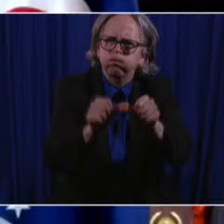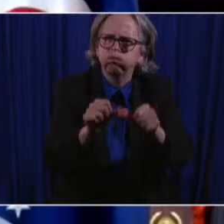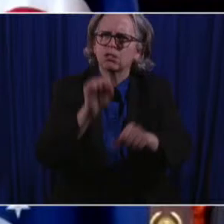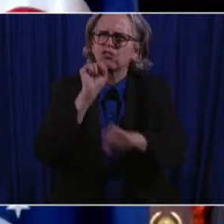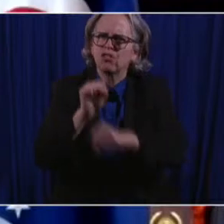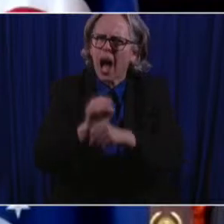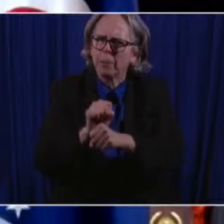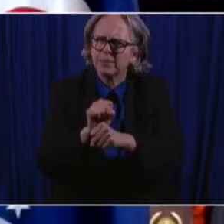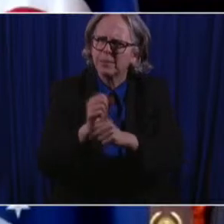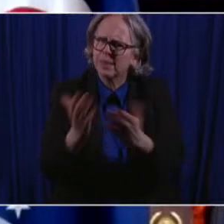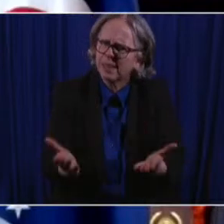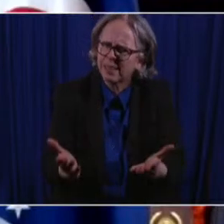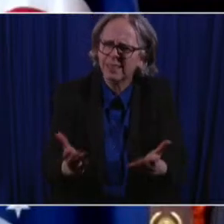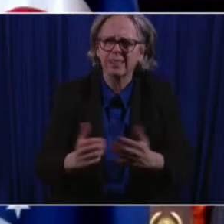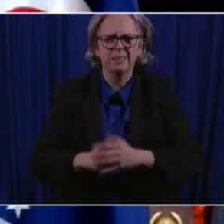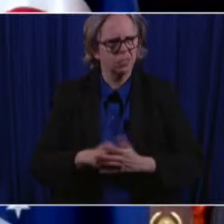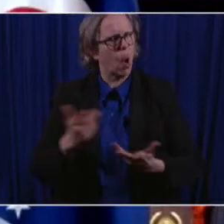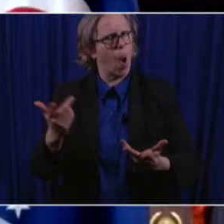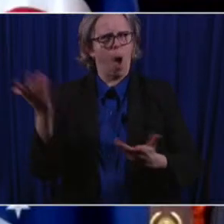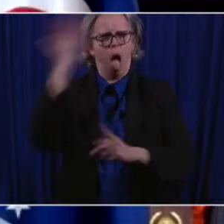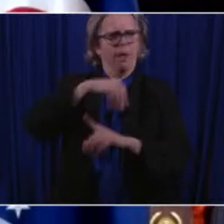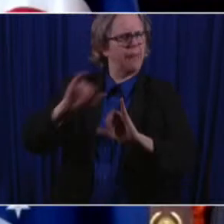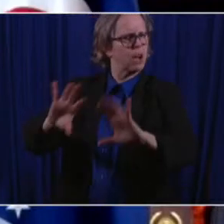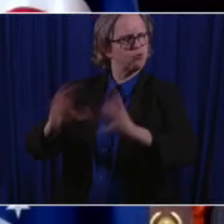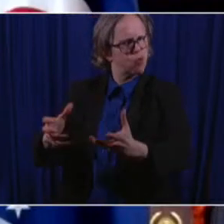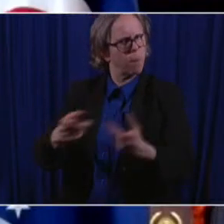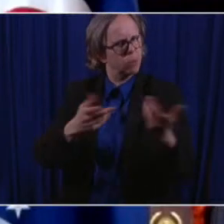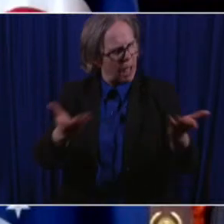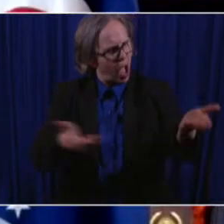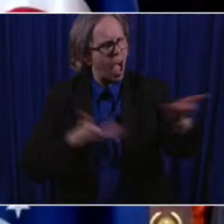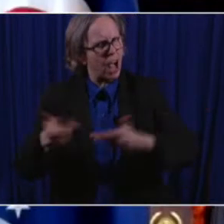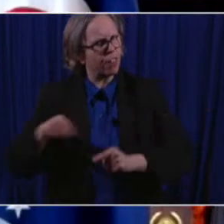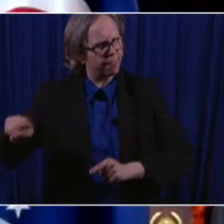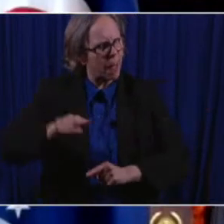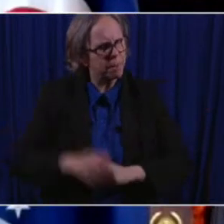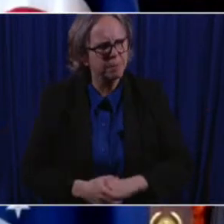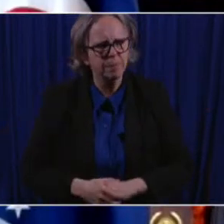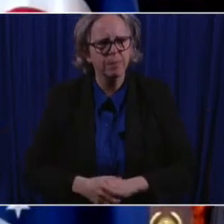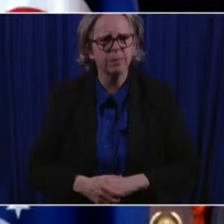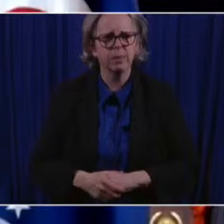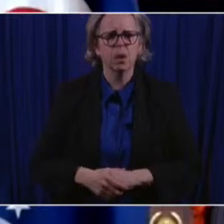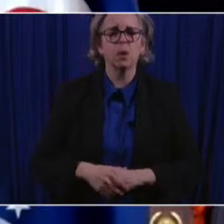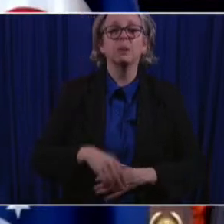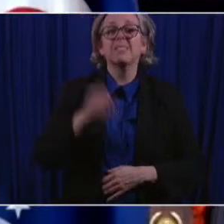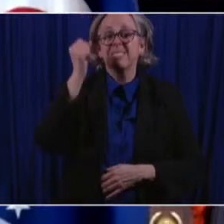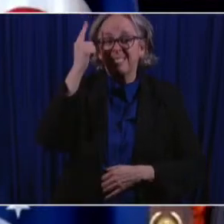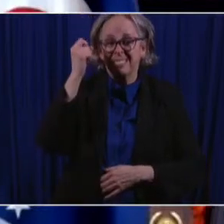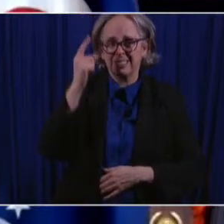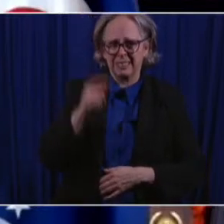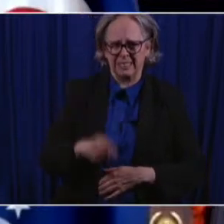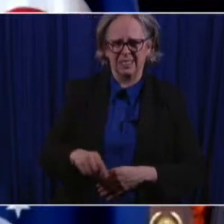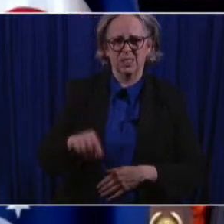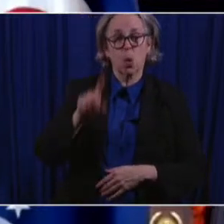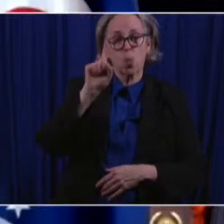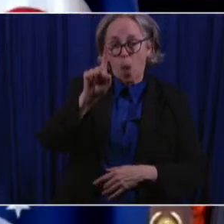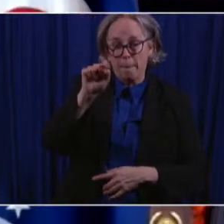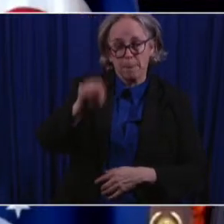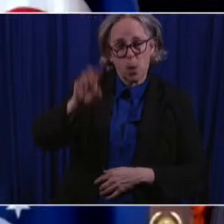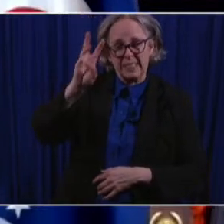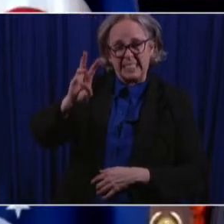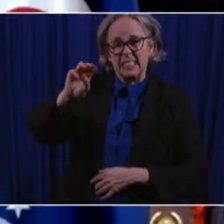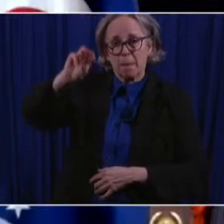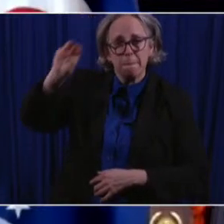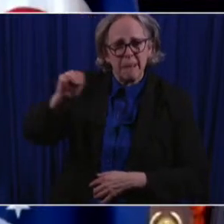are currently in our census data, it shows that there are 1.6 million Ohioans with a disability, and